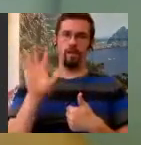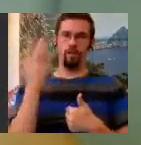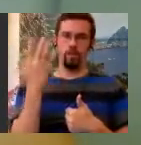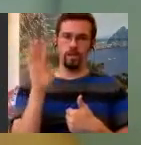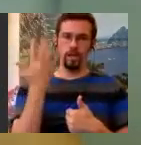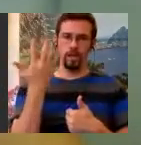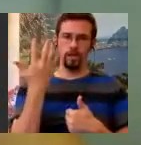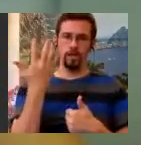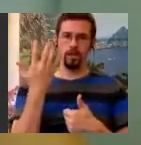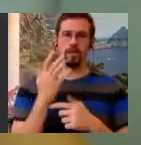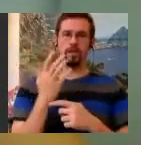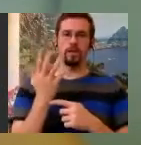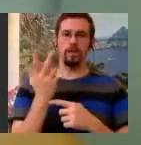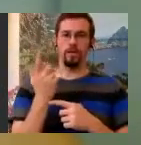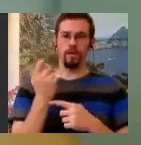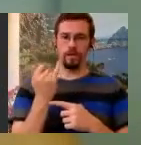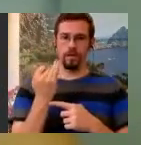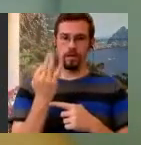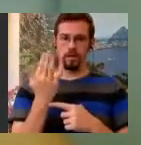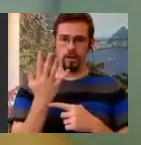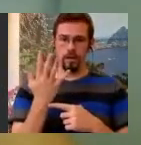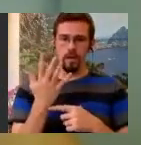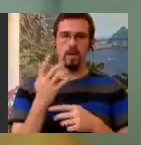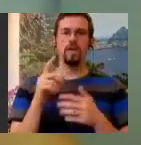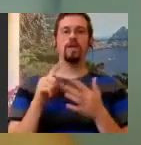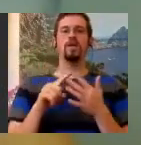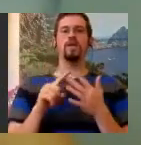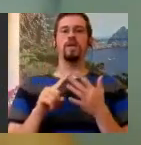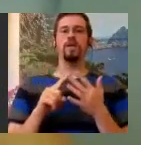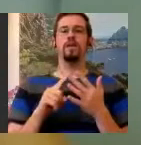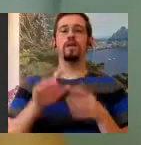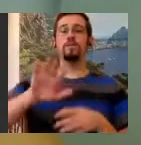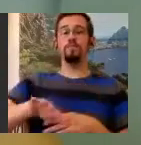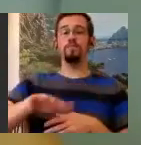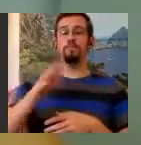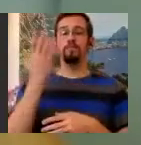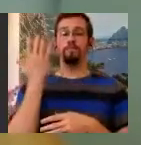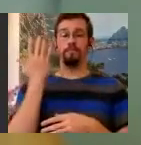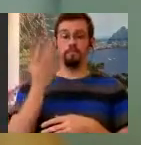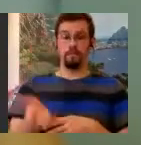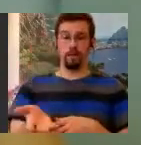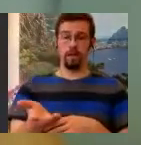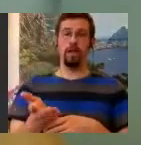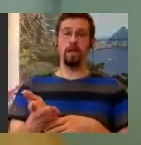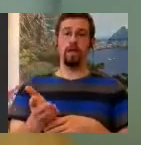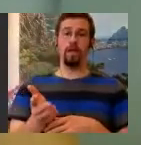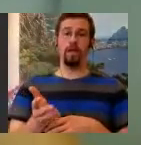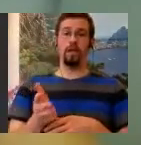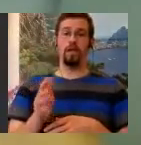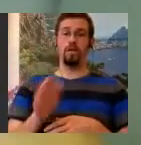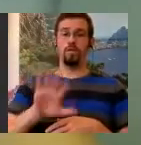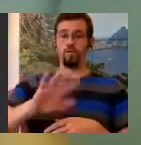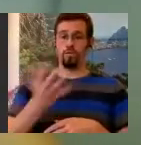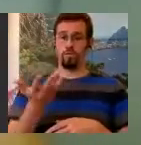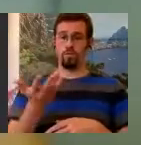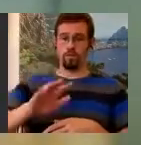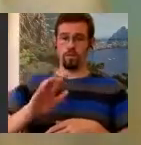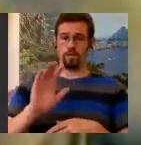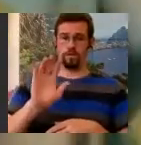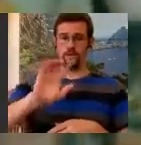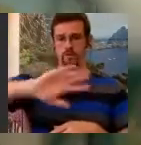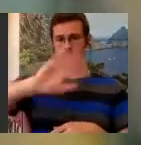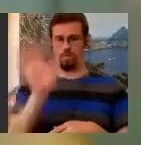side, number of fingers, the plane, the rotation, the movements, and so on. As